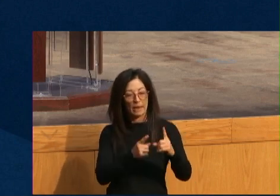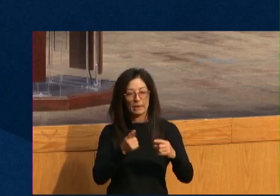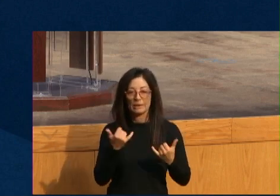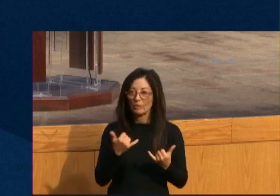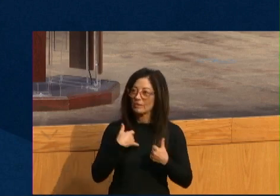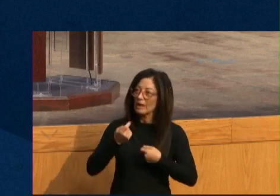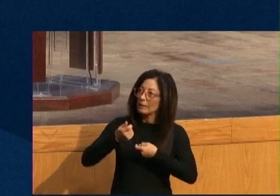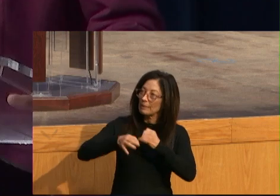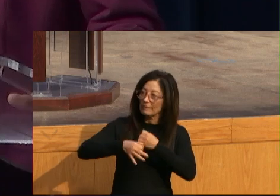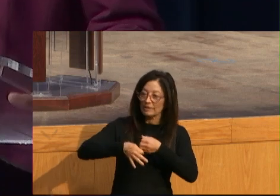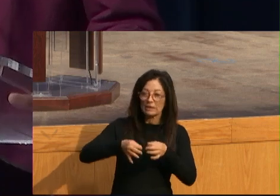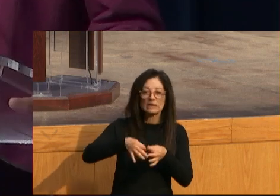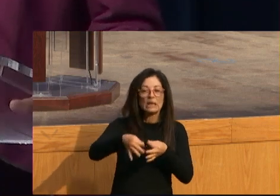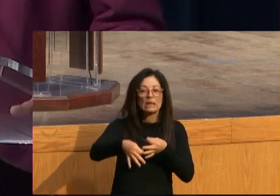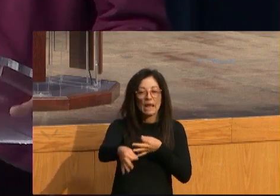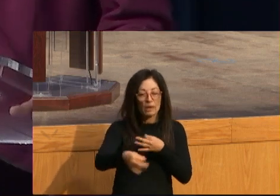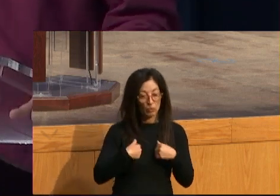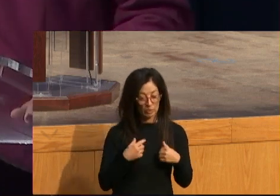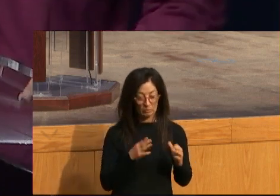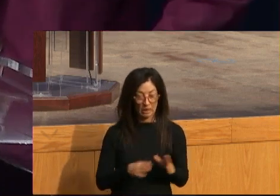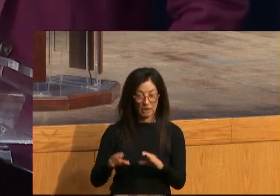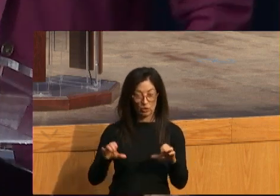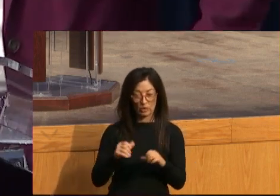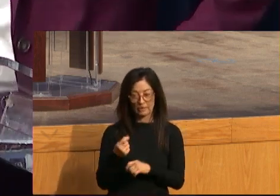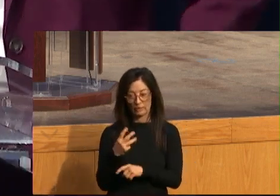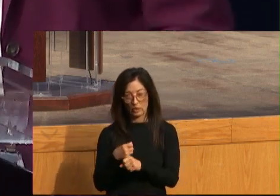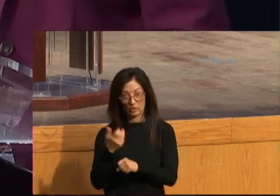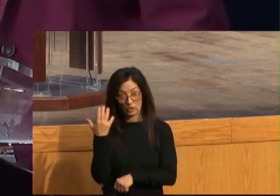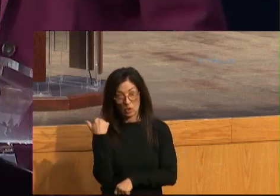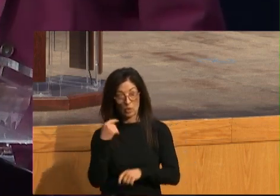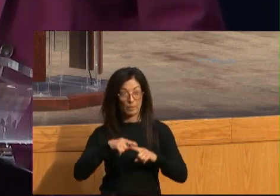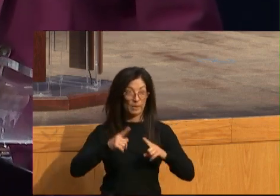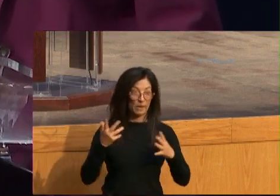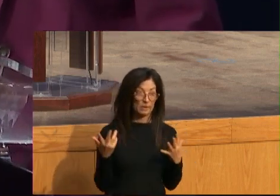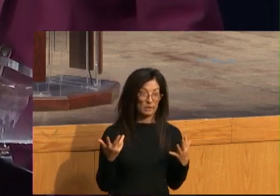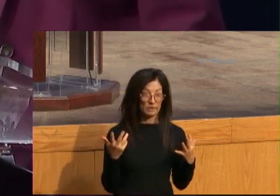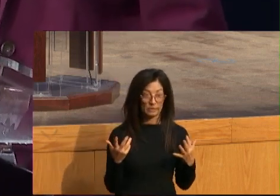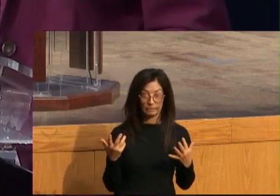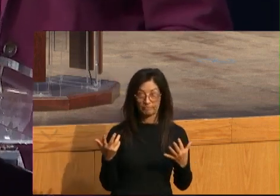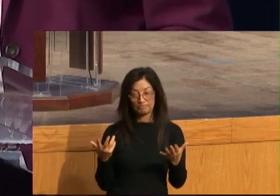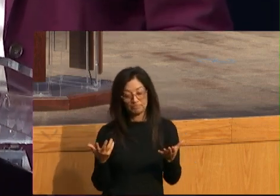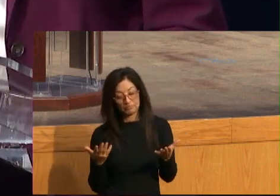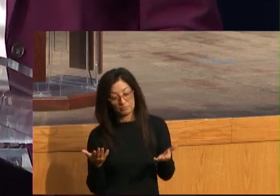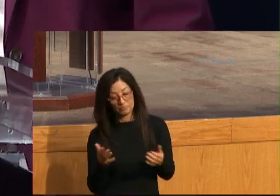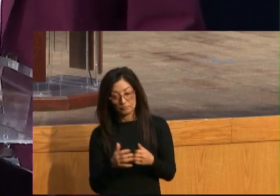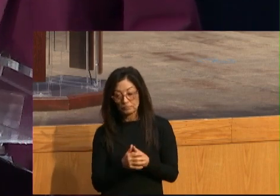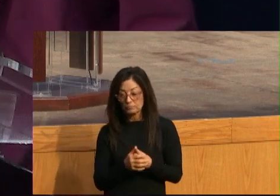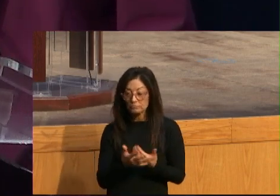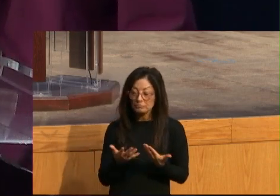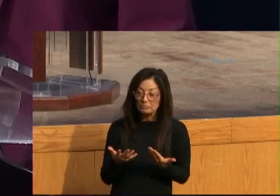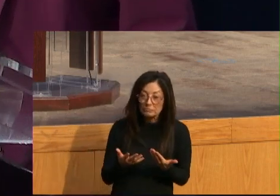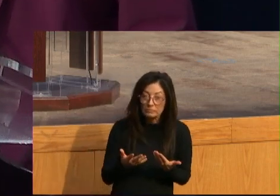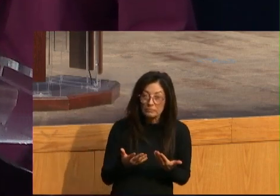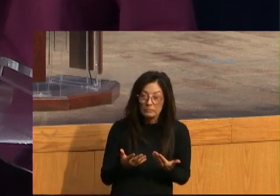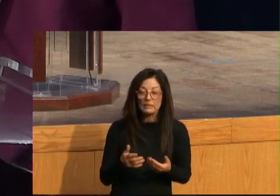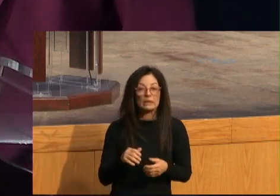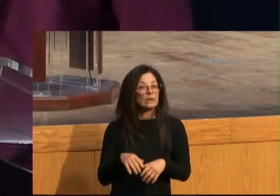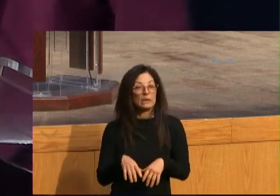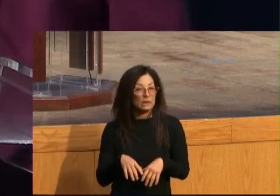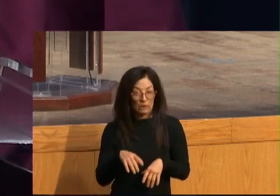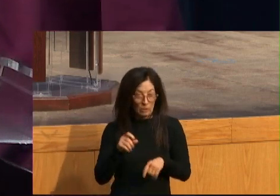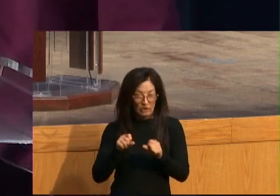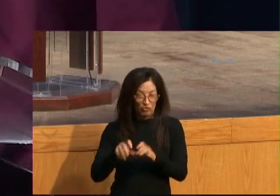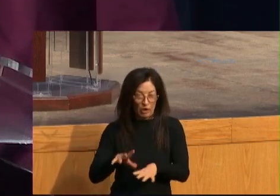were intending to do this a few years ago, but that put a kibosh on it for a little while, and we